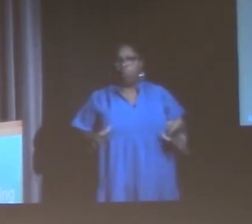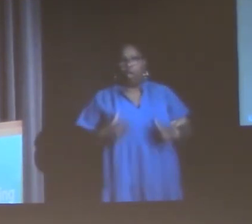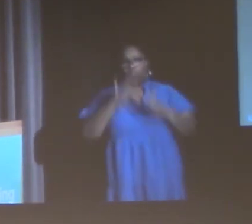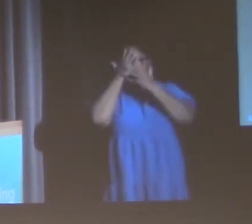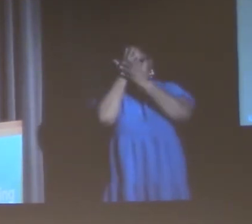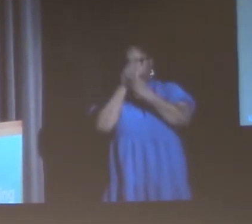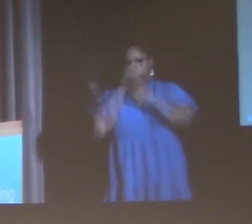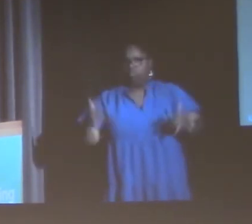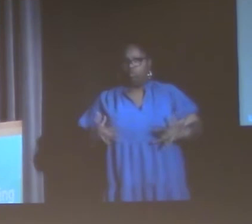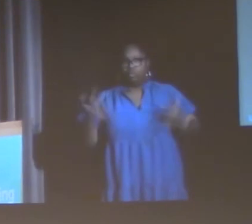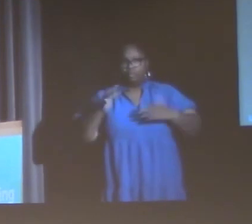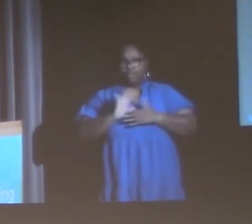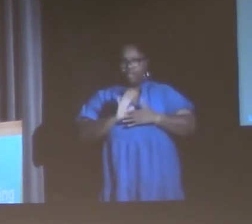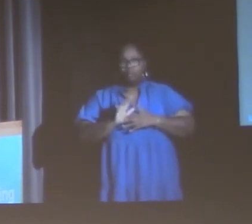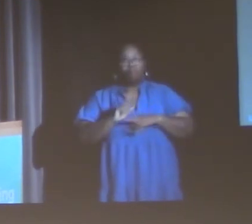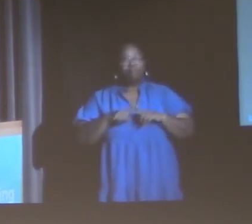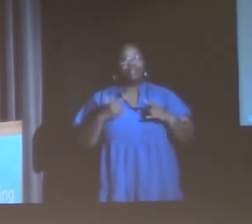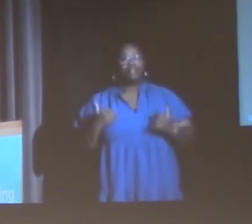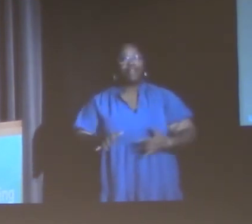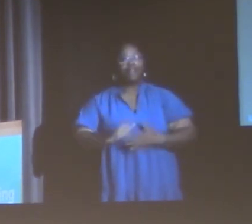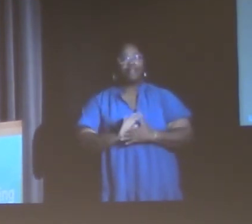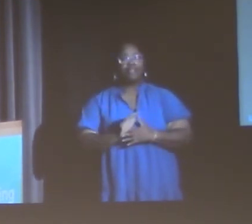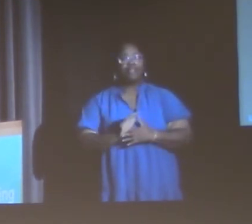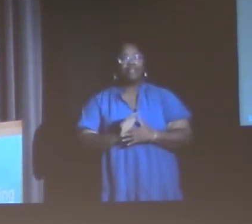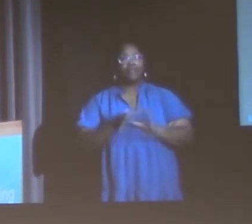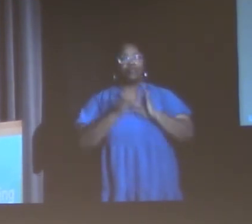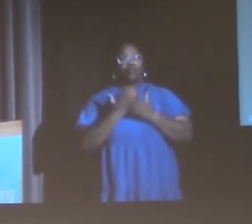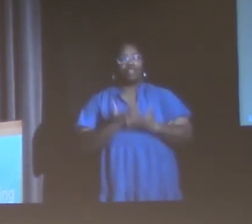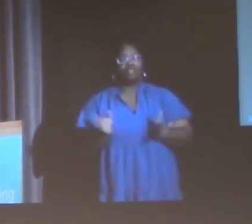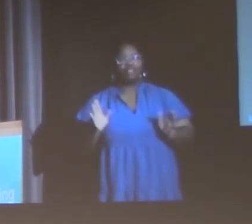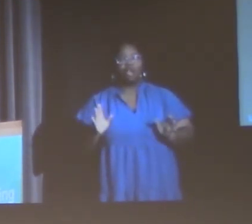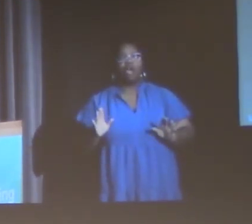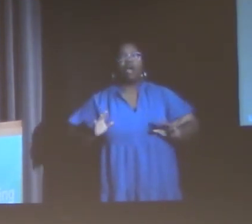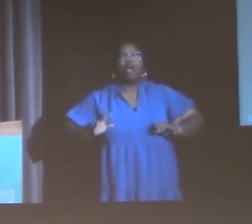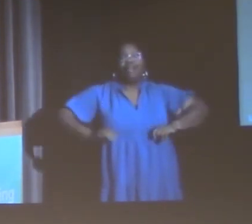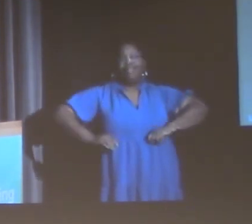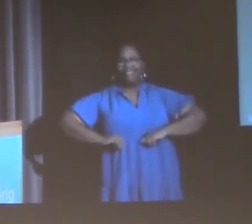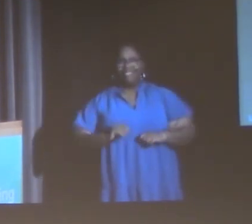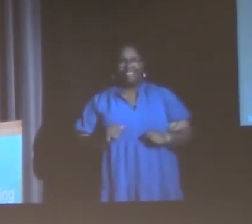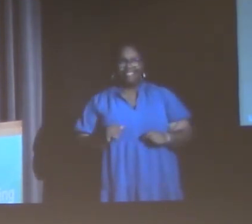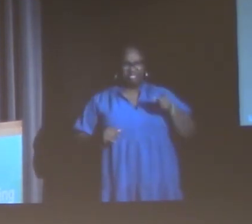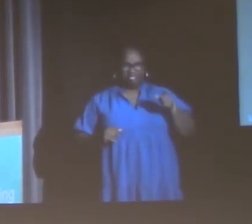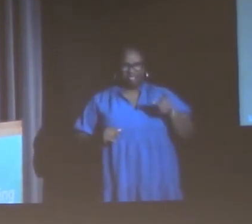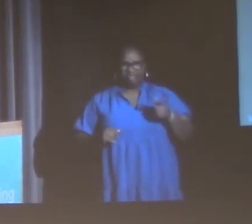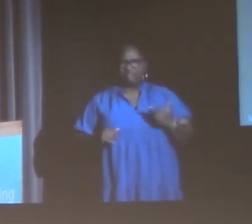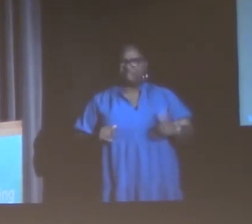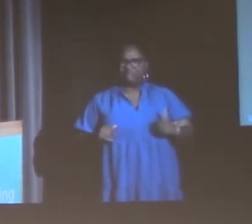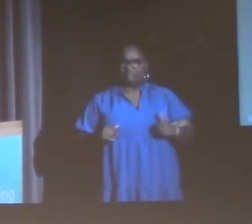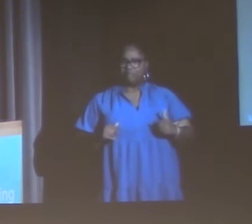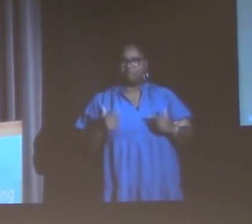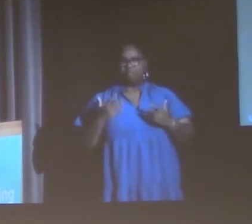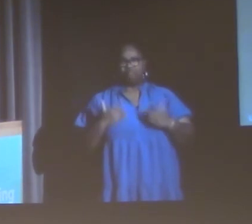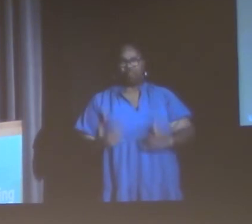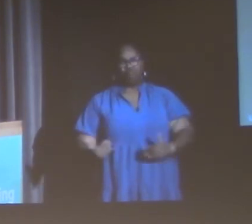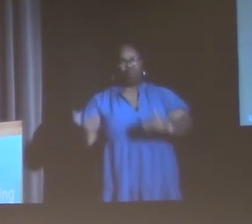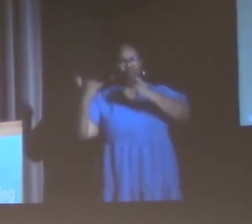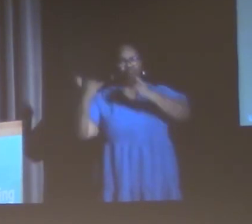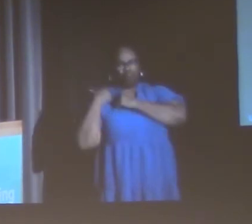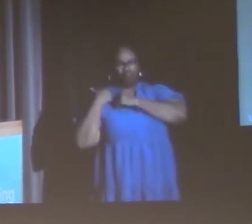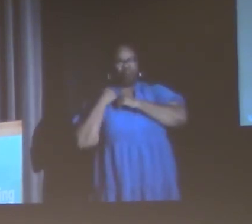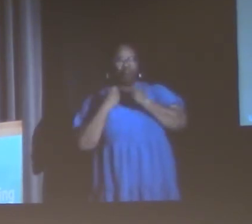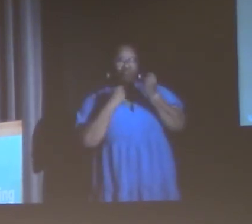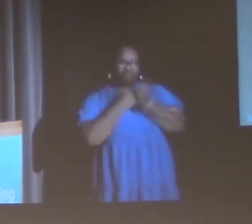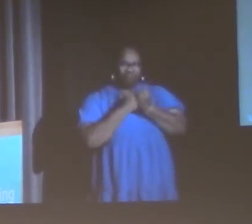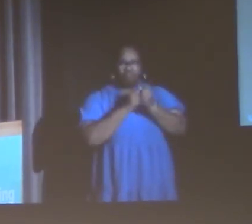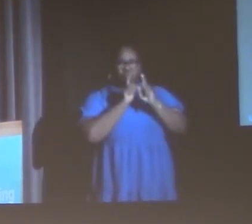And so now that the film comes out, there's going to be a huge responsibility for us to walk with him along that process